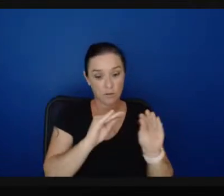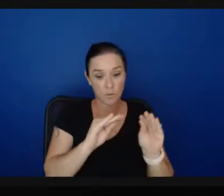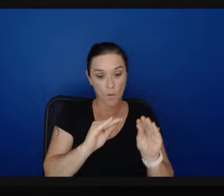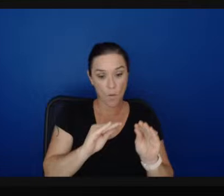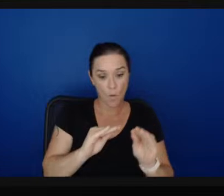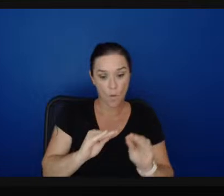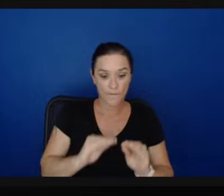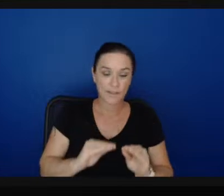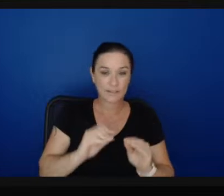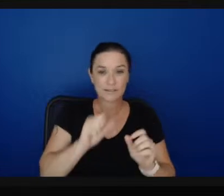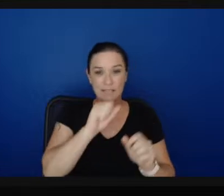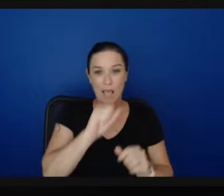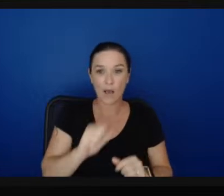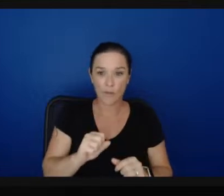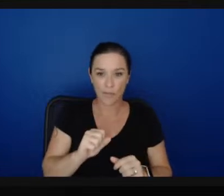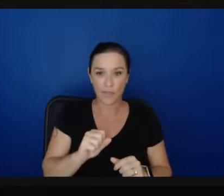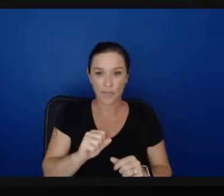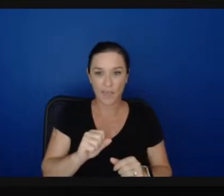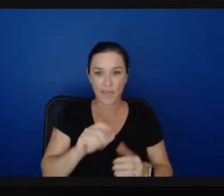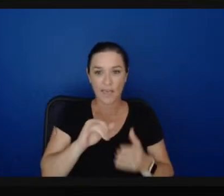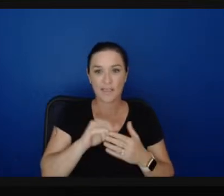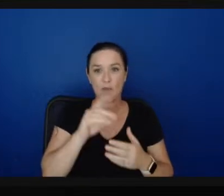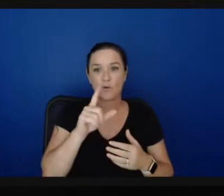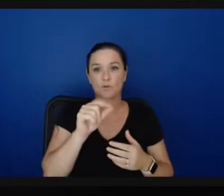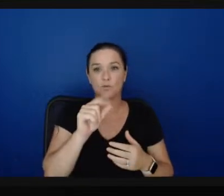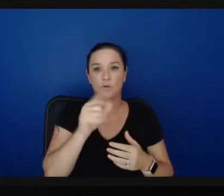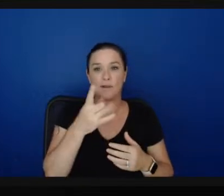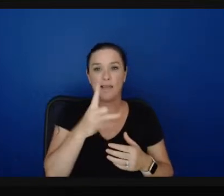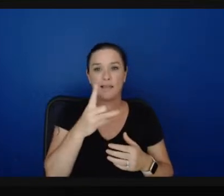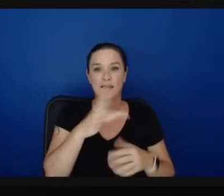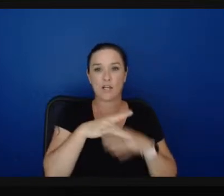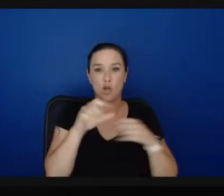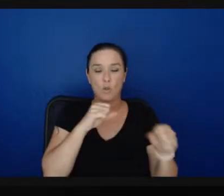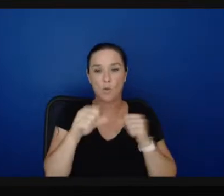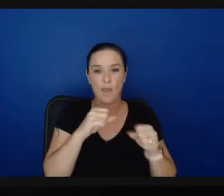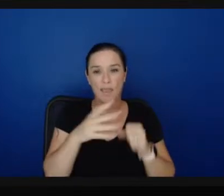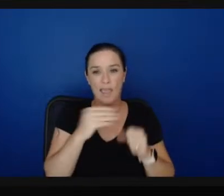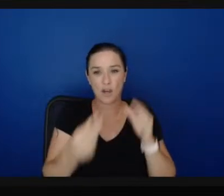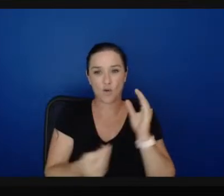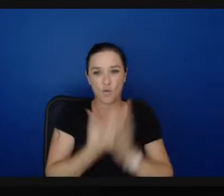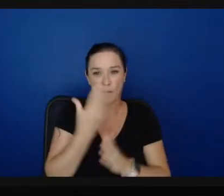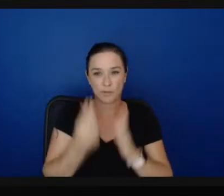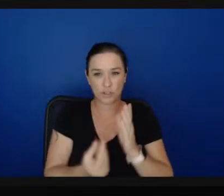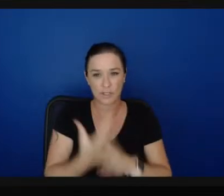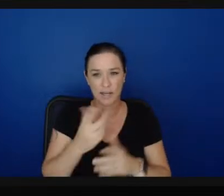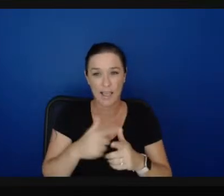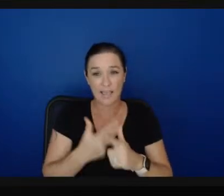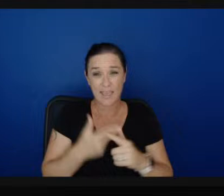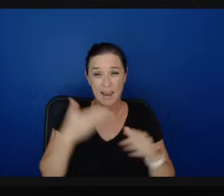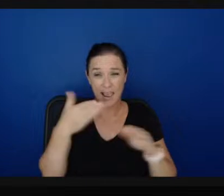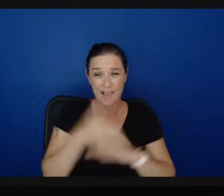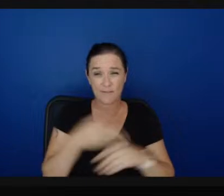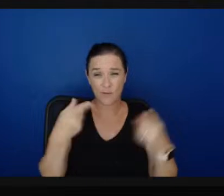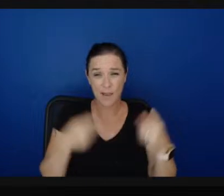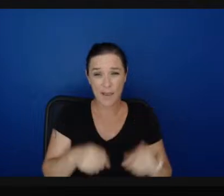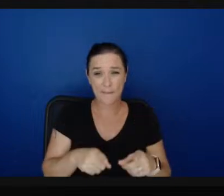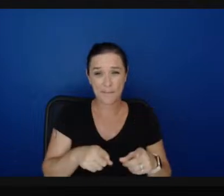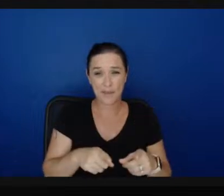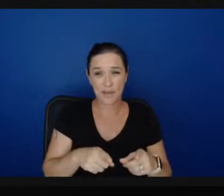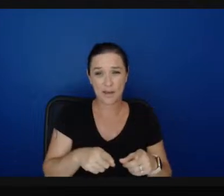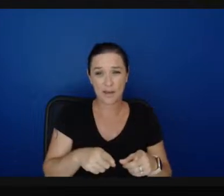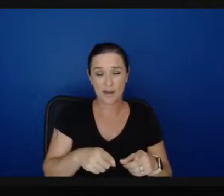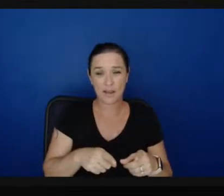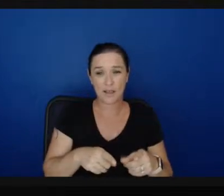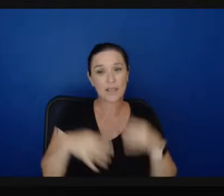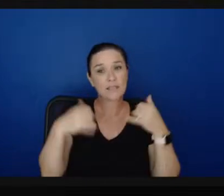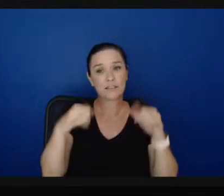Trail. This was a 2018 earthquake and eruption, and after that occurred, Kalapana Trail was